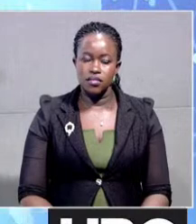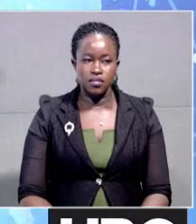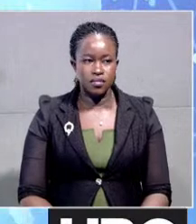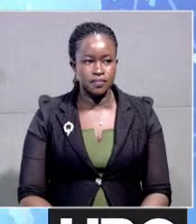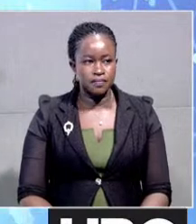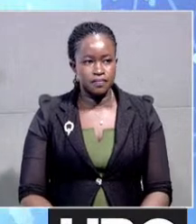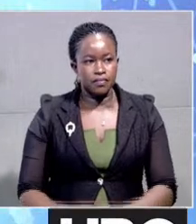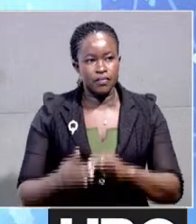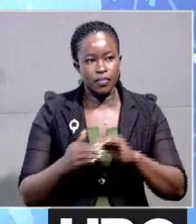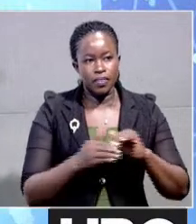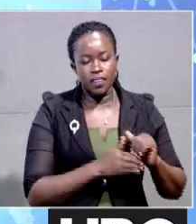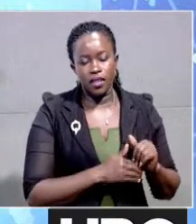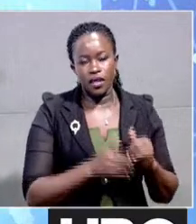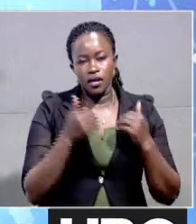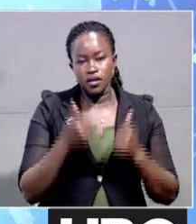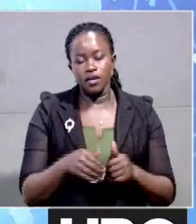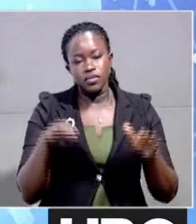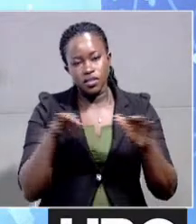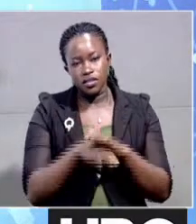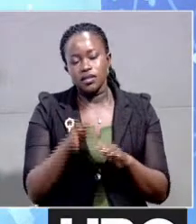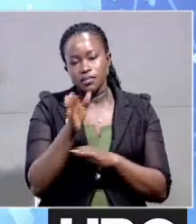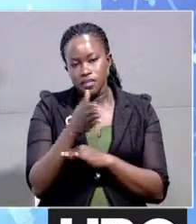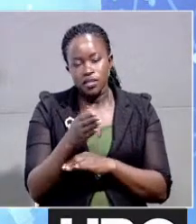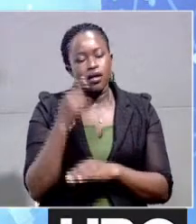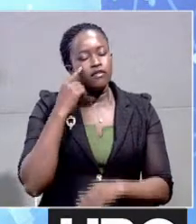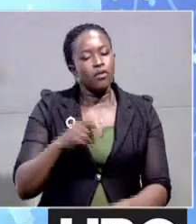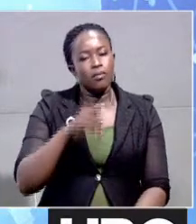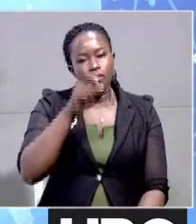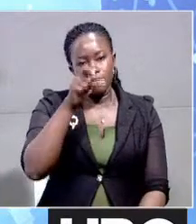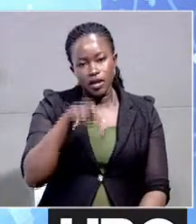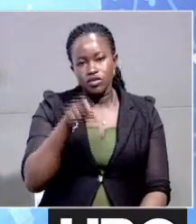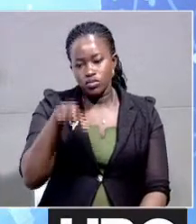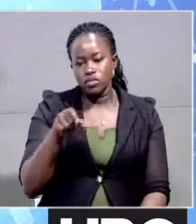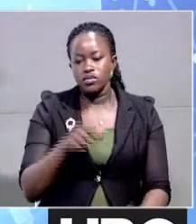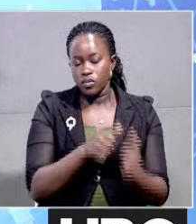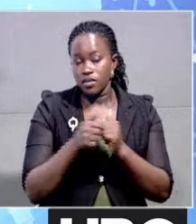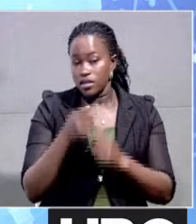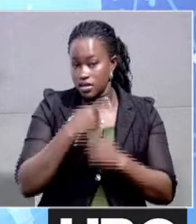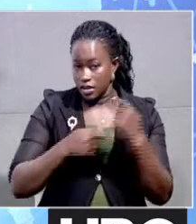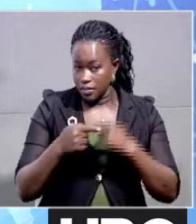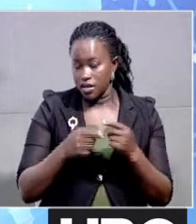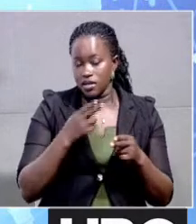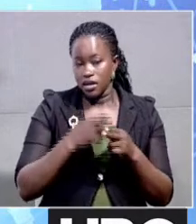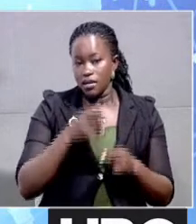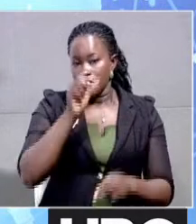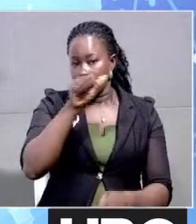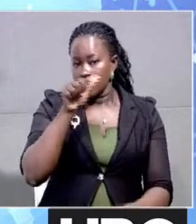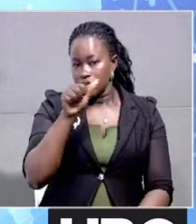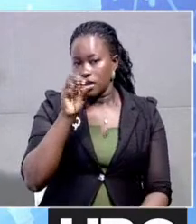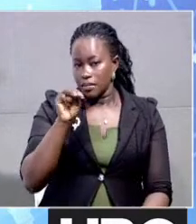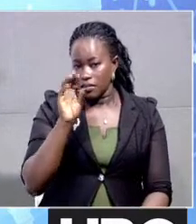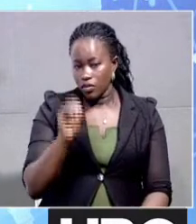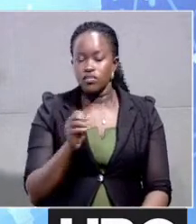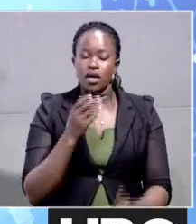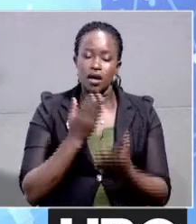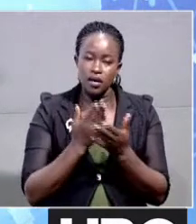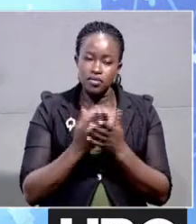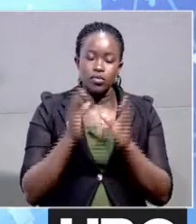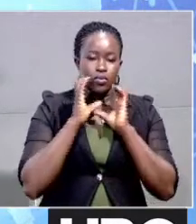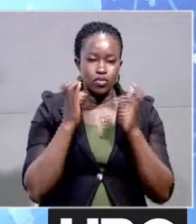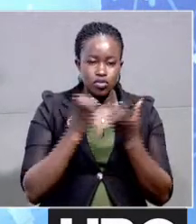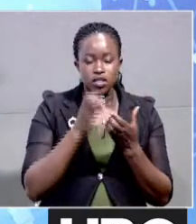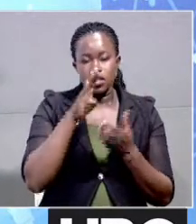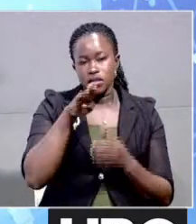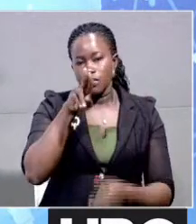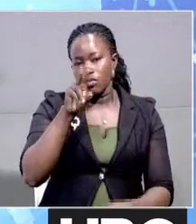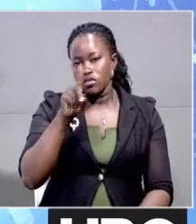Let's go to Budaka now, where State Minister for Persons with Disabilities, Helen Samu, has asked communities in Budaka District